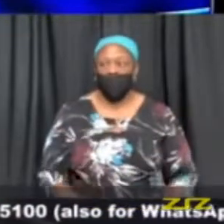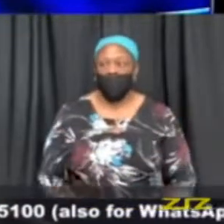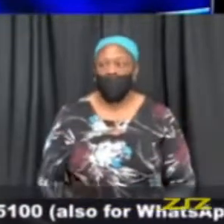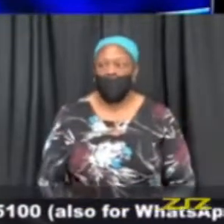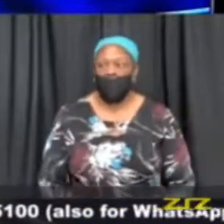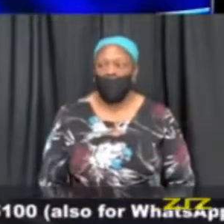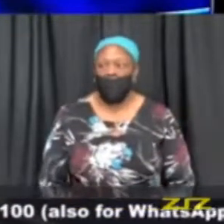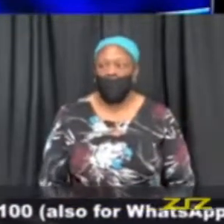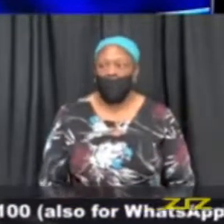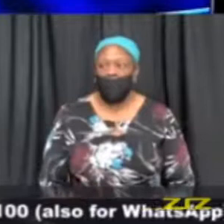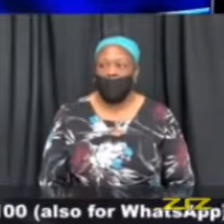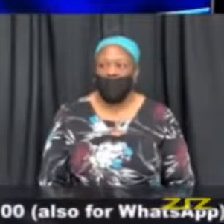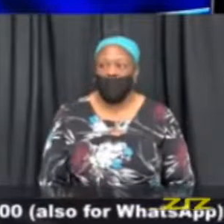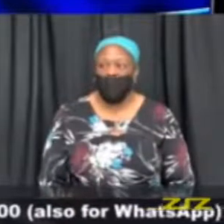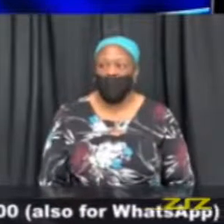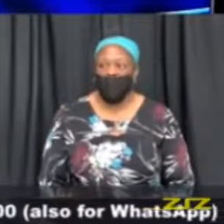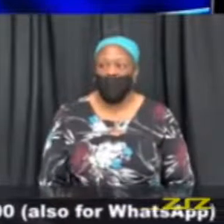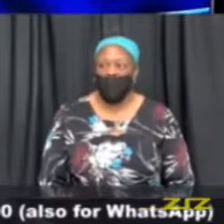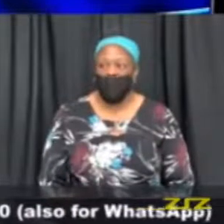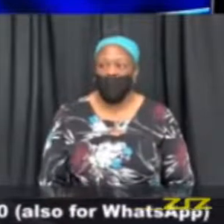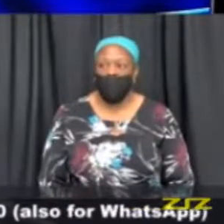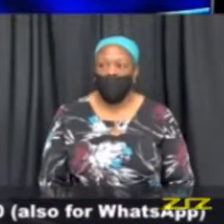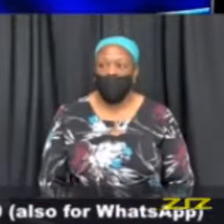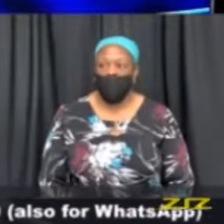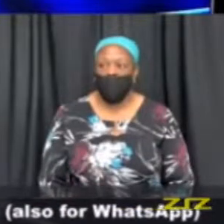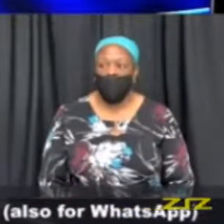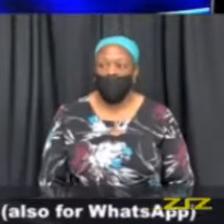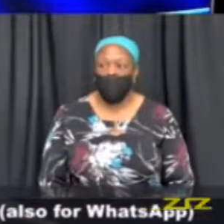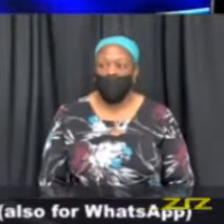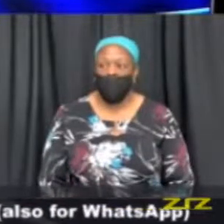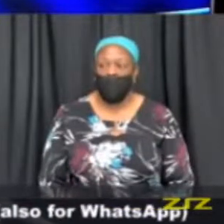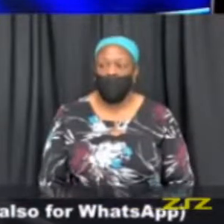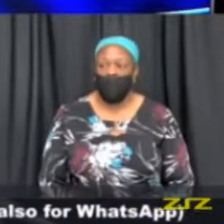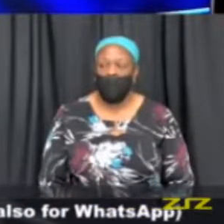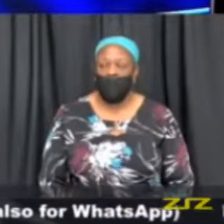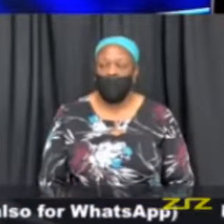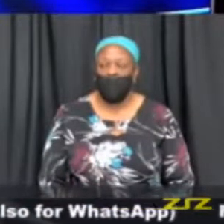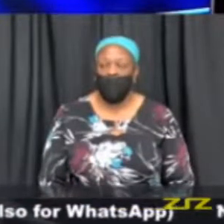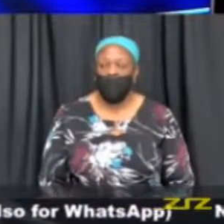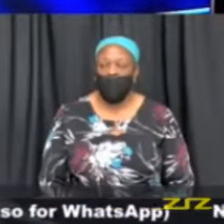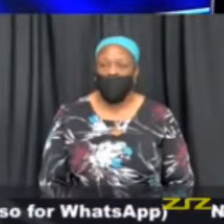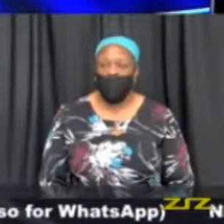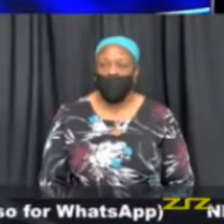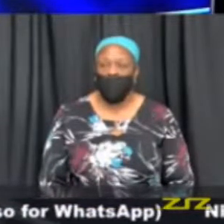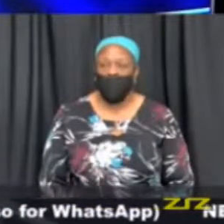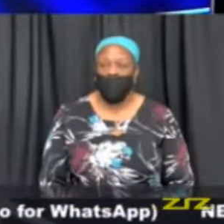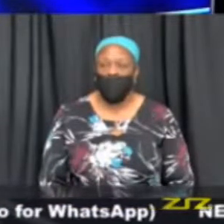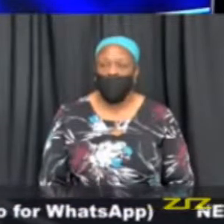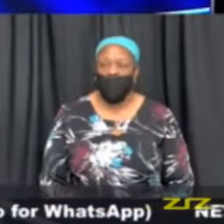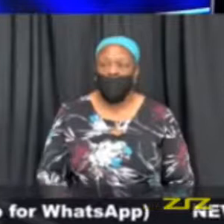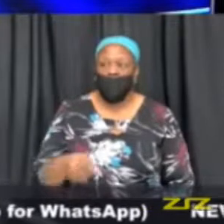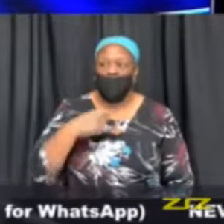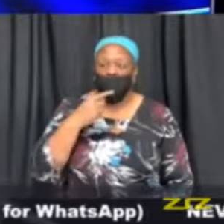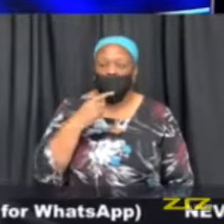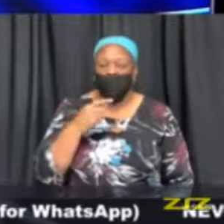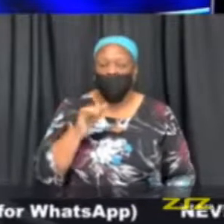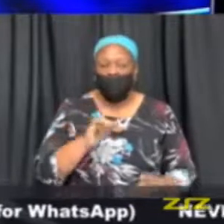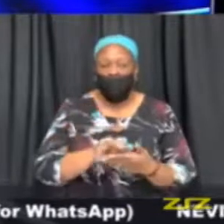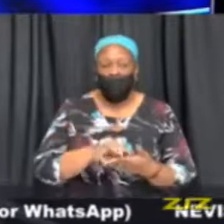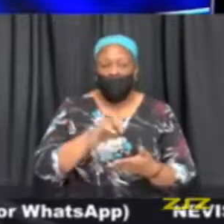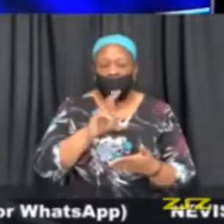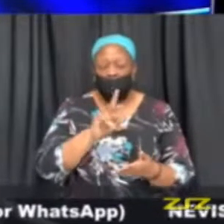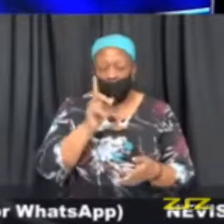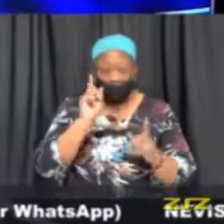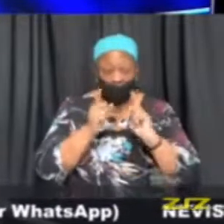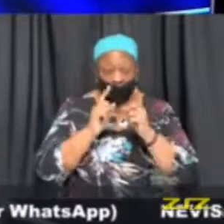Therefore, with this presentation, I will provide you with some background, and then we will have the director of the UE Seismic